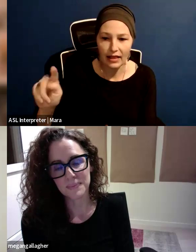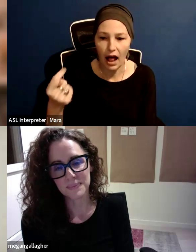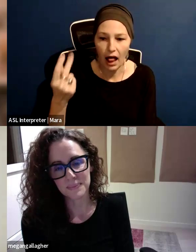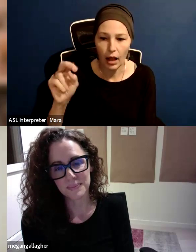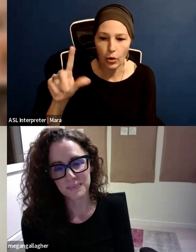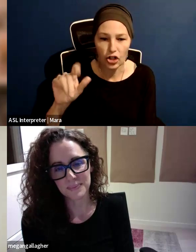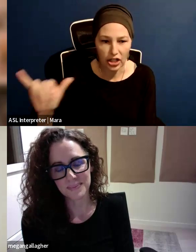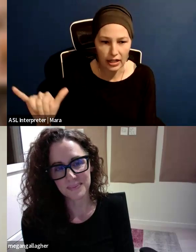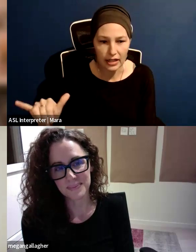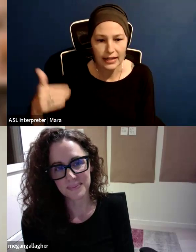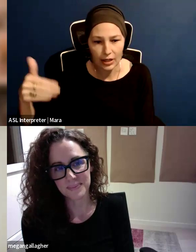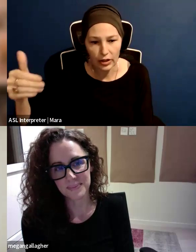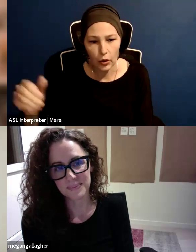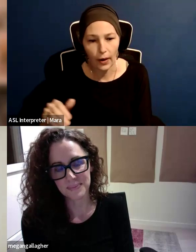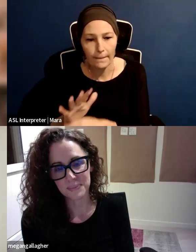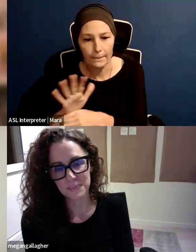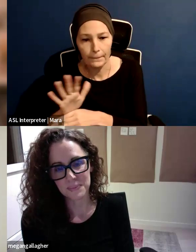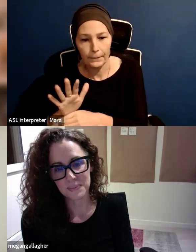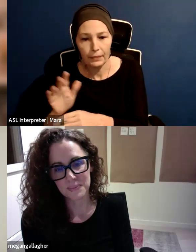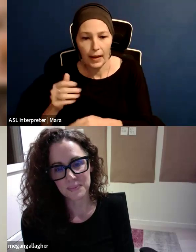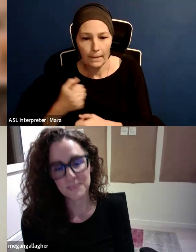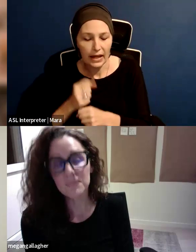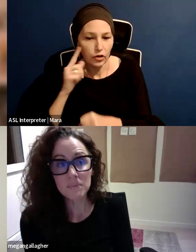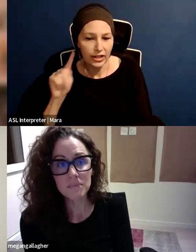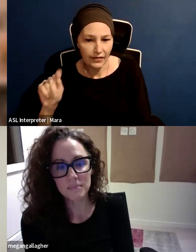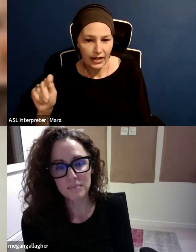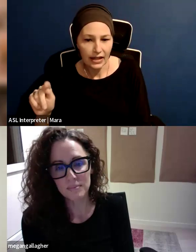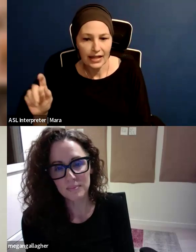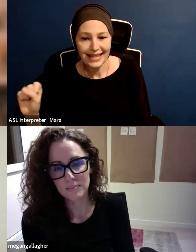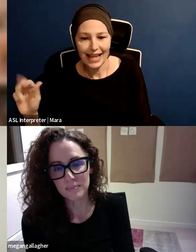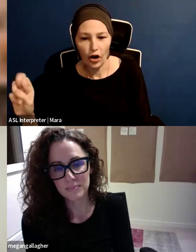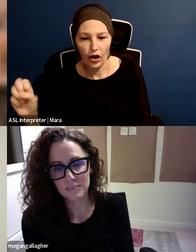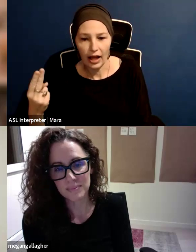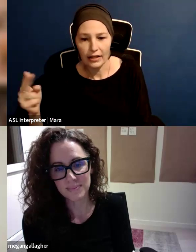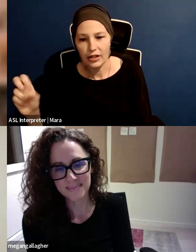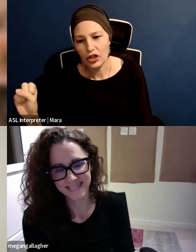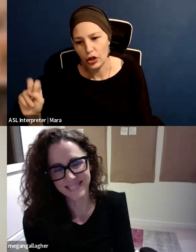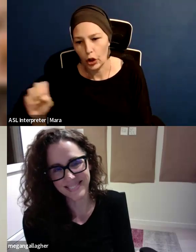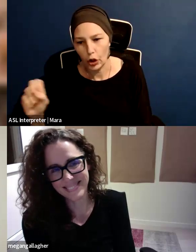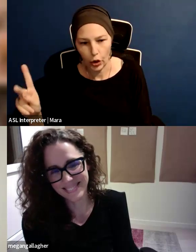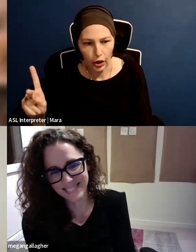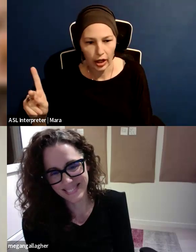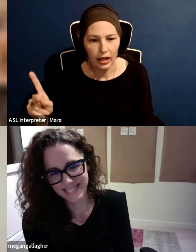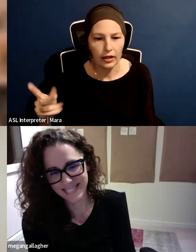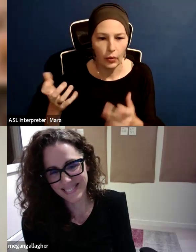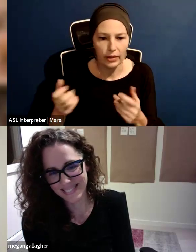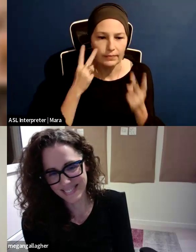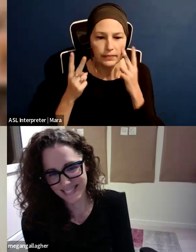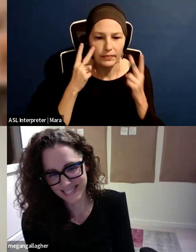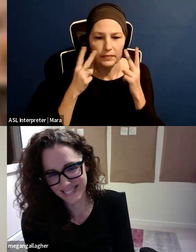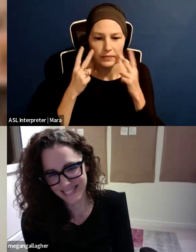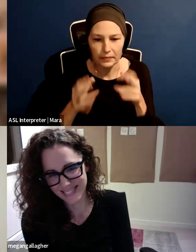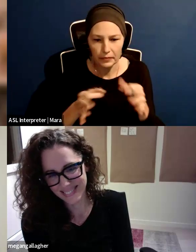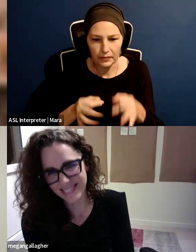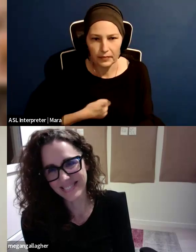And before I go on, I just wanted to give a visual description of myself. Depending on the light, I'm either brown, dirty